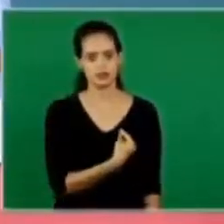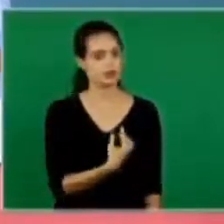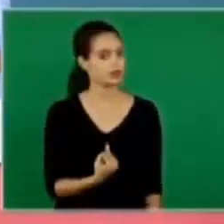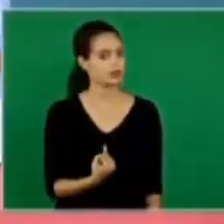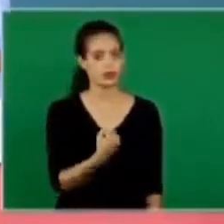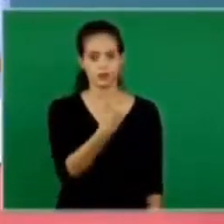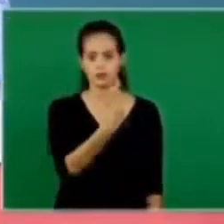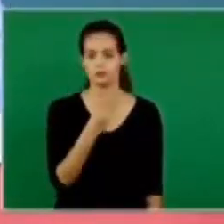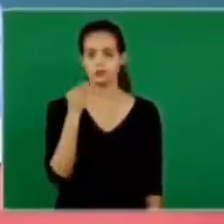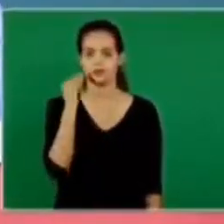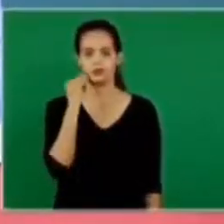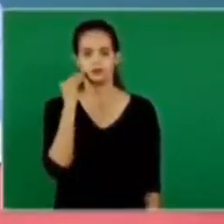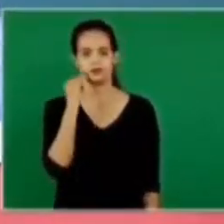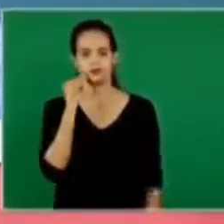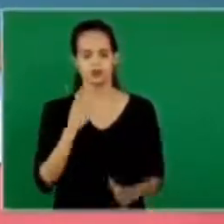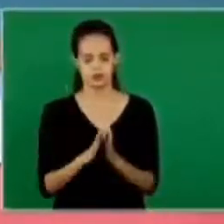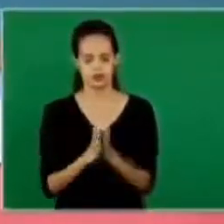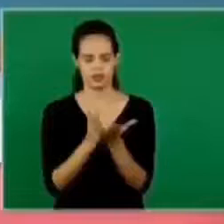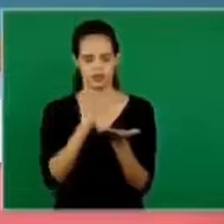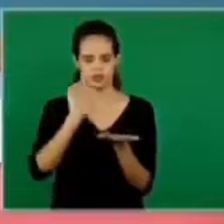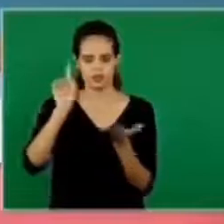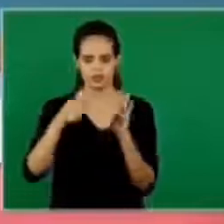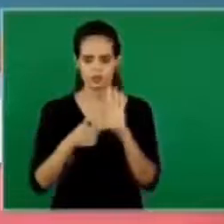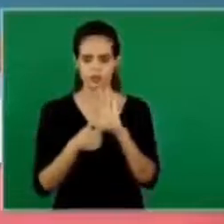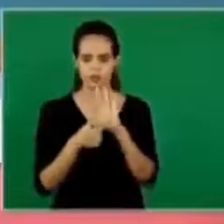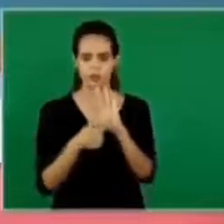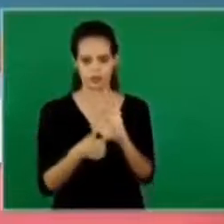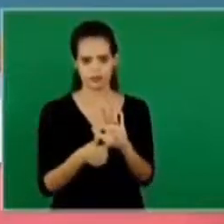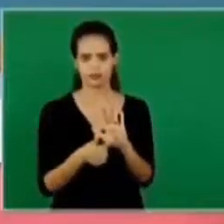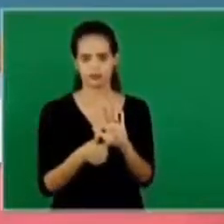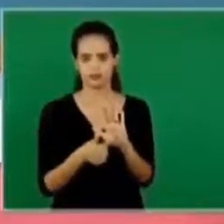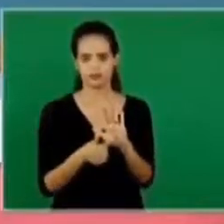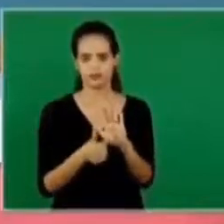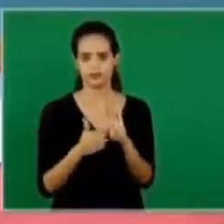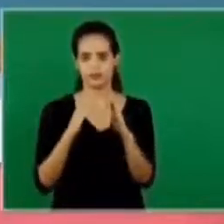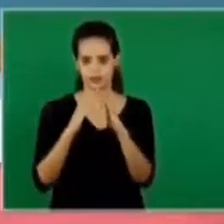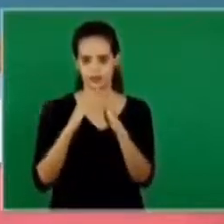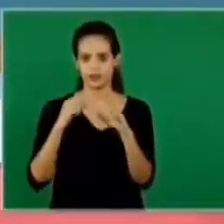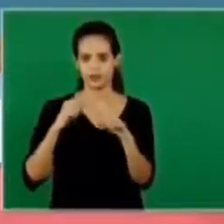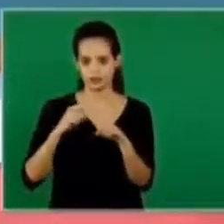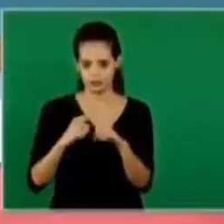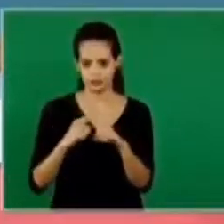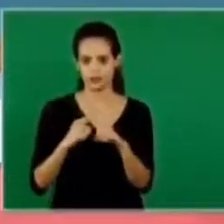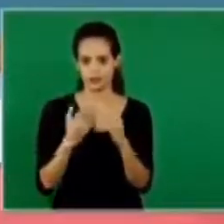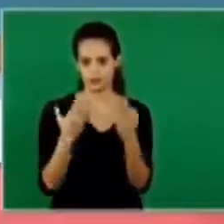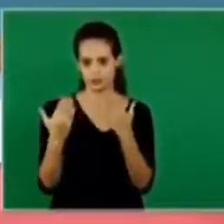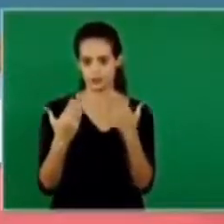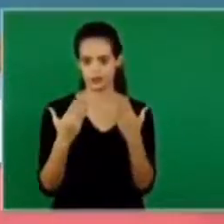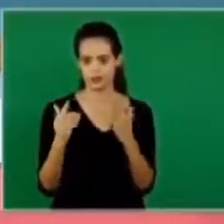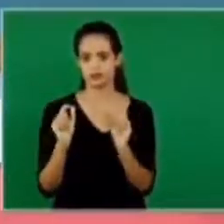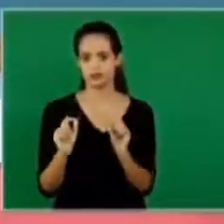The church and the word is symbolized by the bride and the wedding,